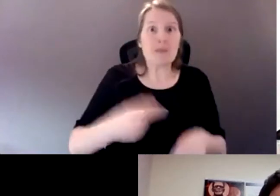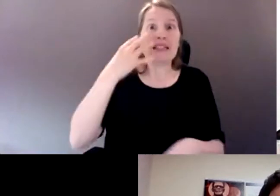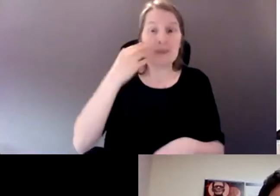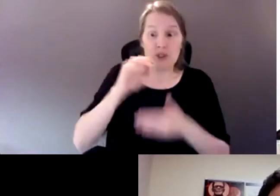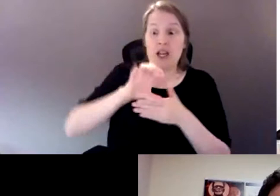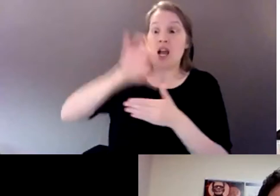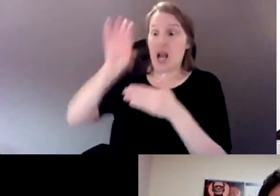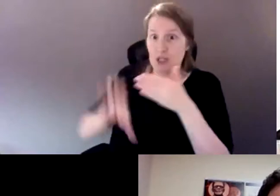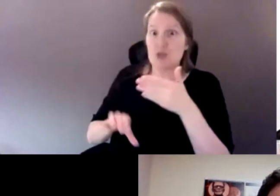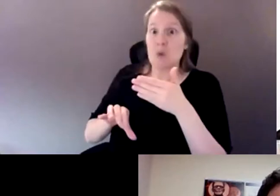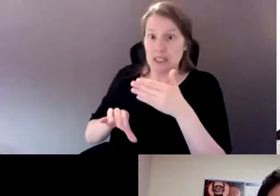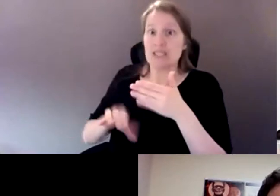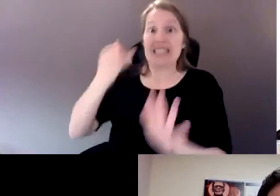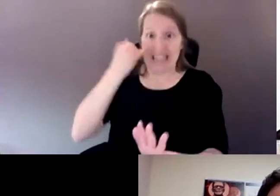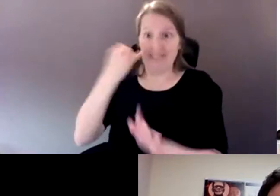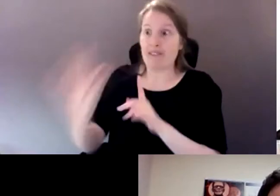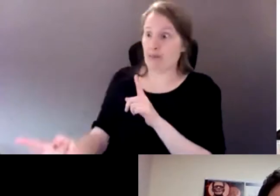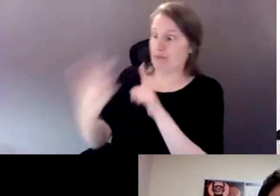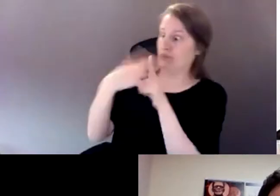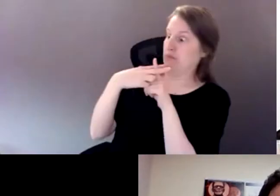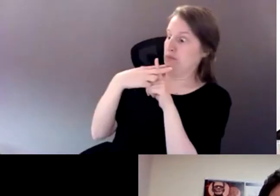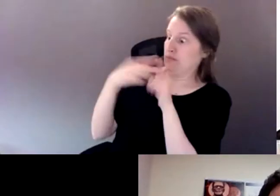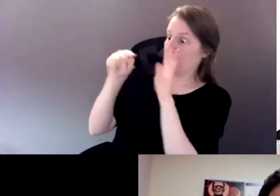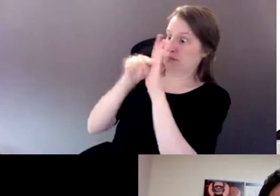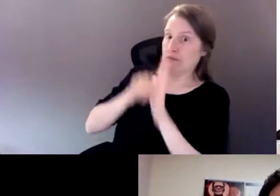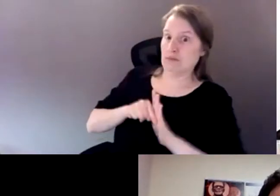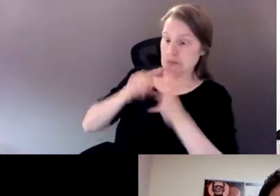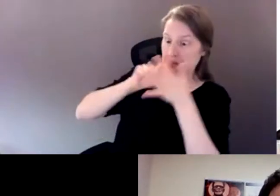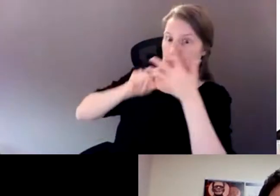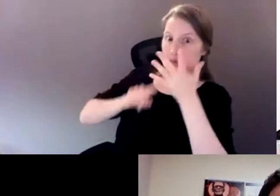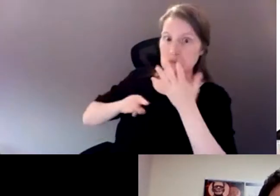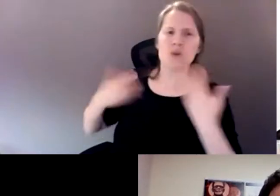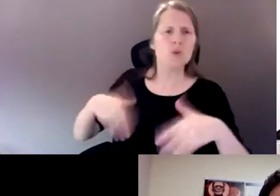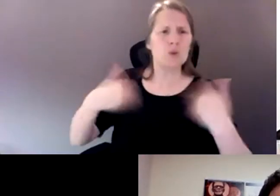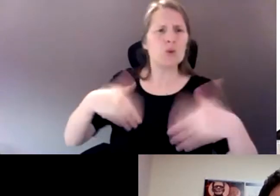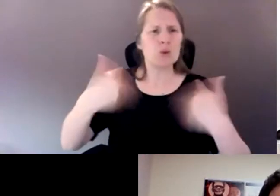to consider as Jews? I think it was